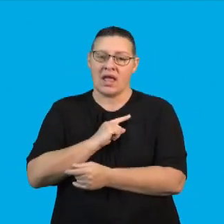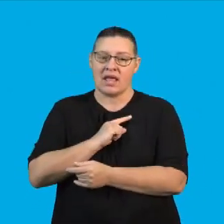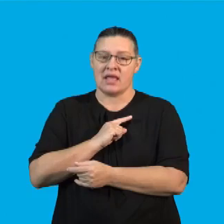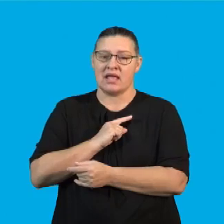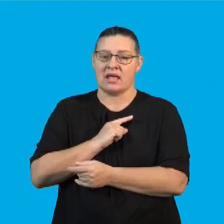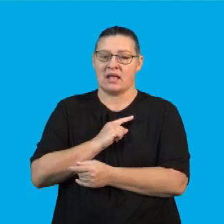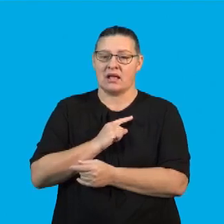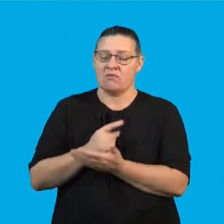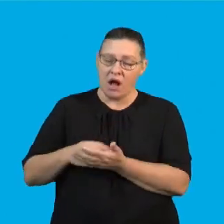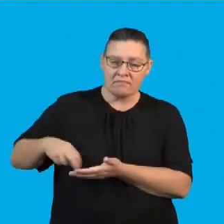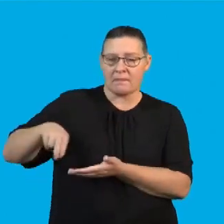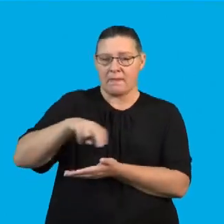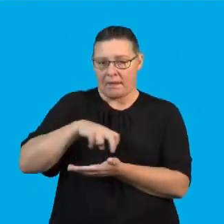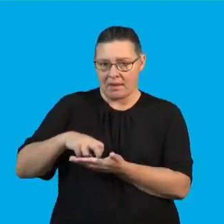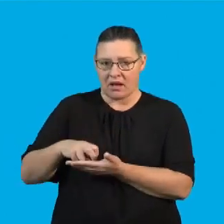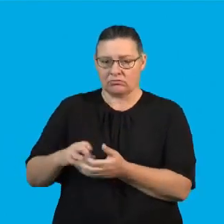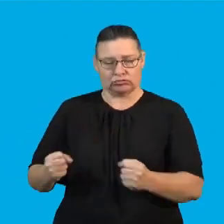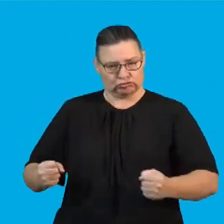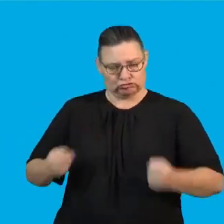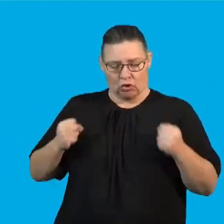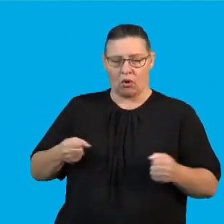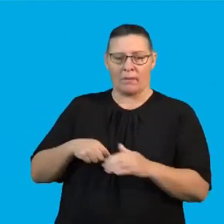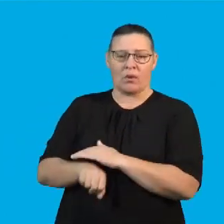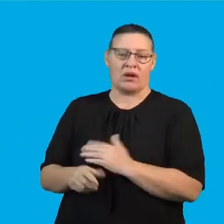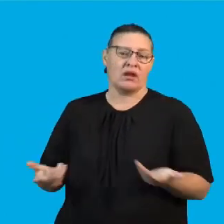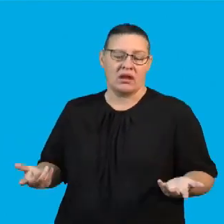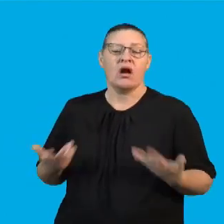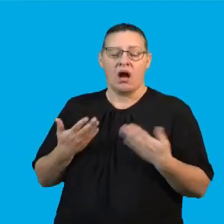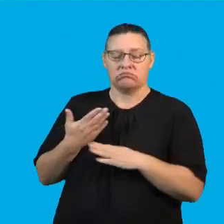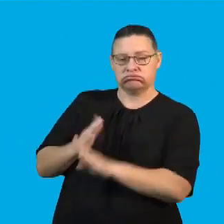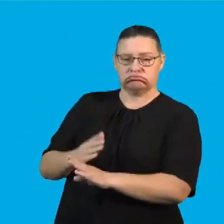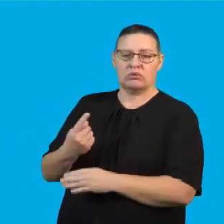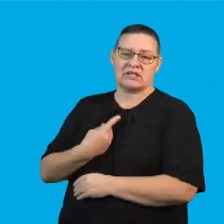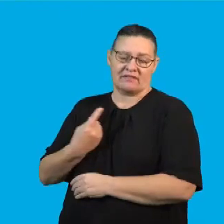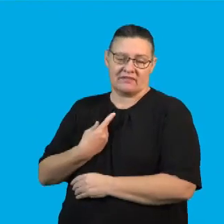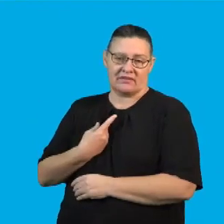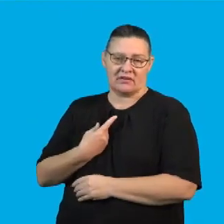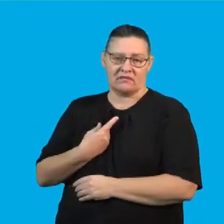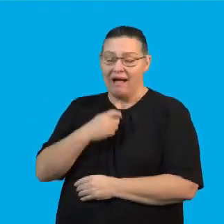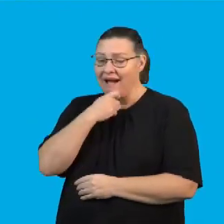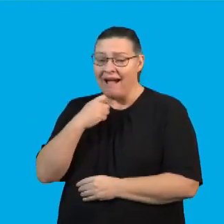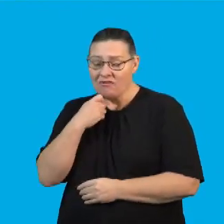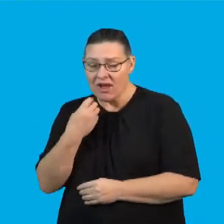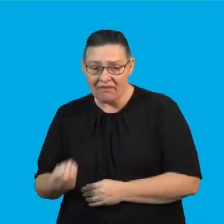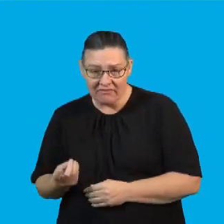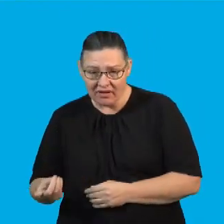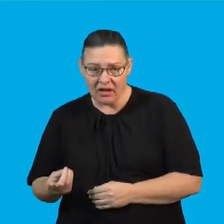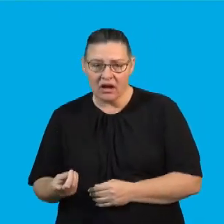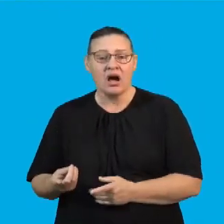because they are able to walk around, they are born strong. They can also fend for themselves. If you are